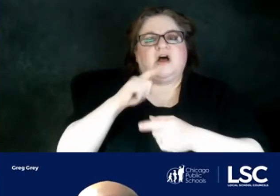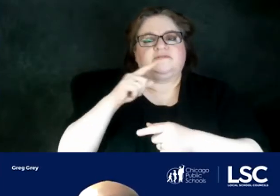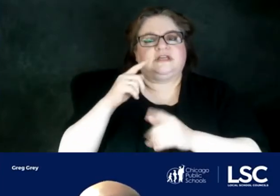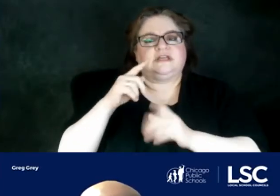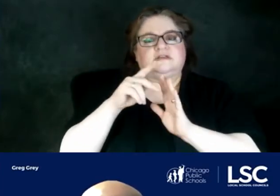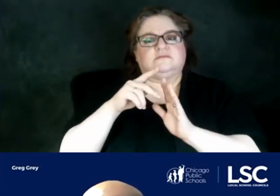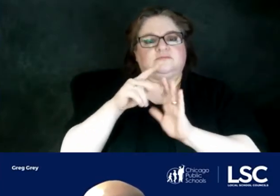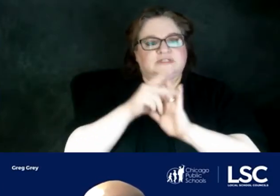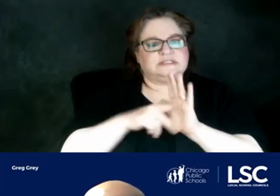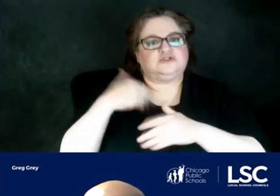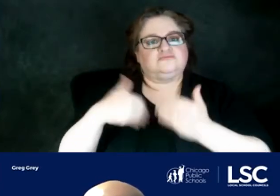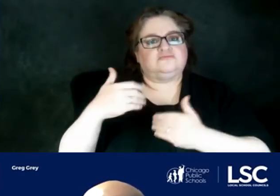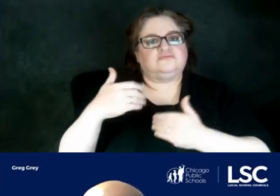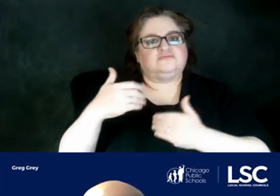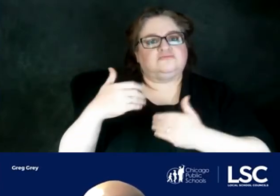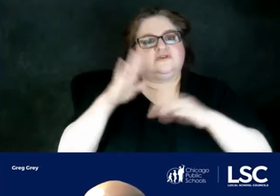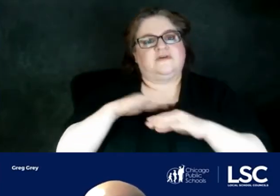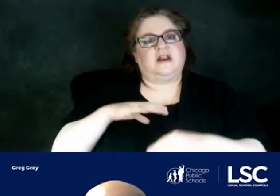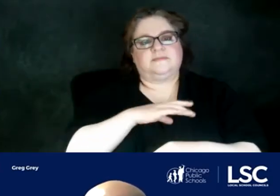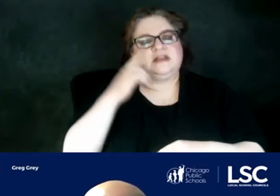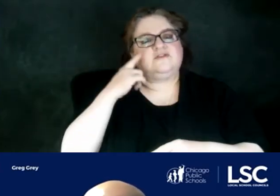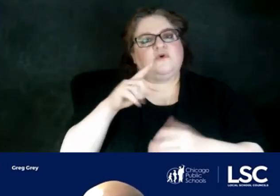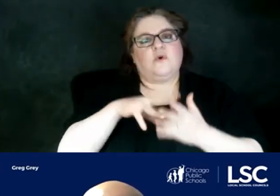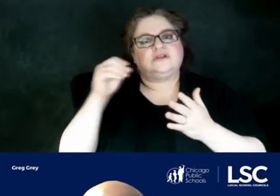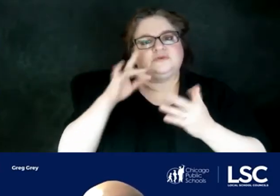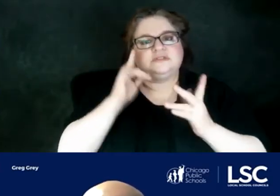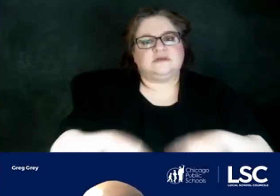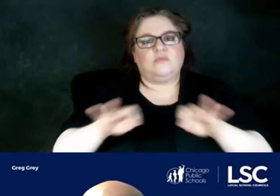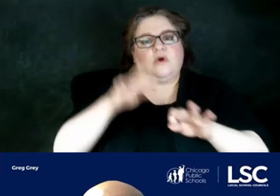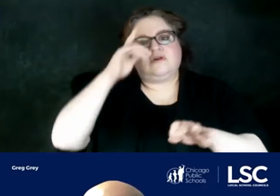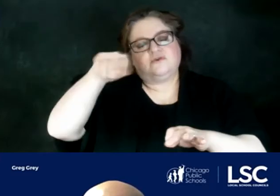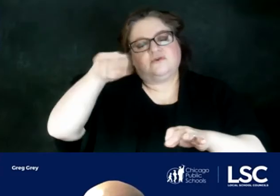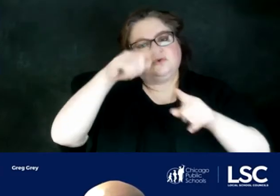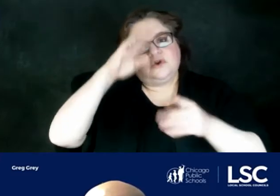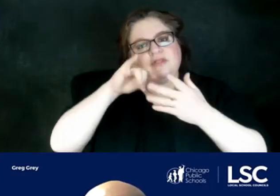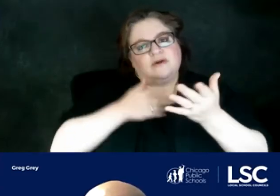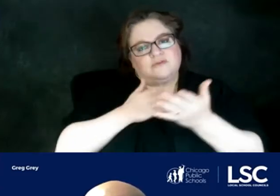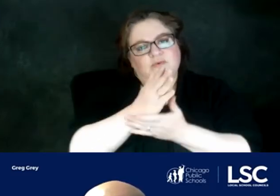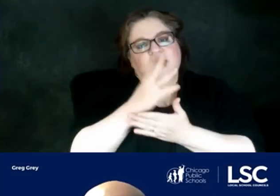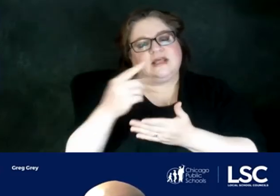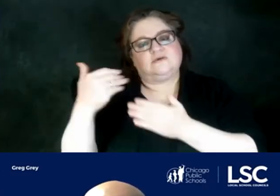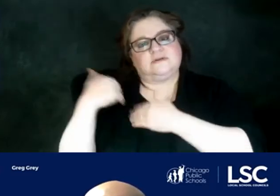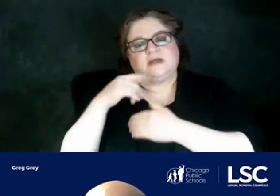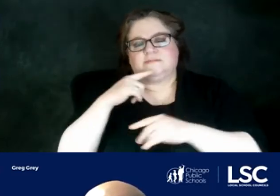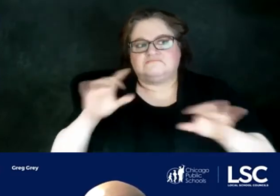serve on committees. I think for students, it's important to know that you have a right and a responsibility to be just as active and as vocal as